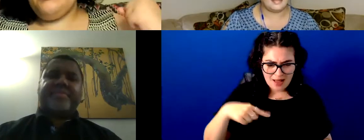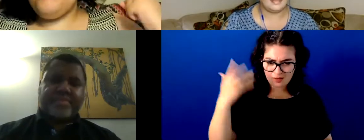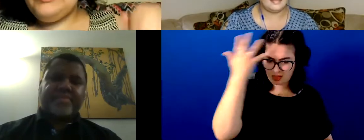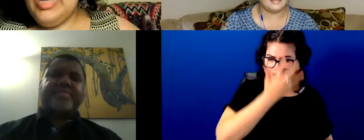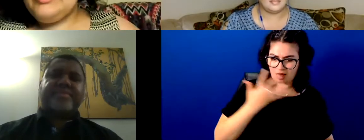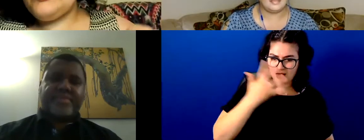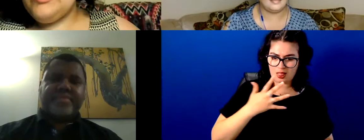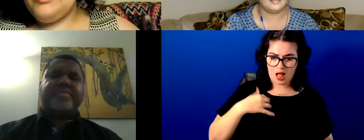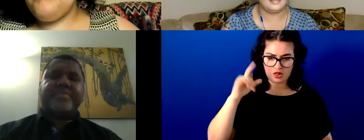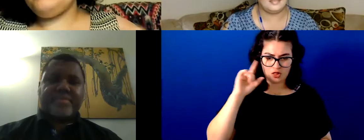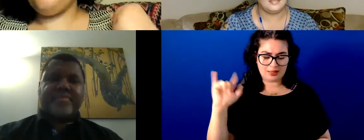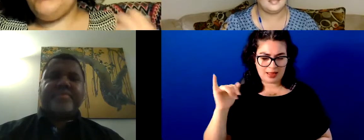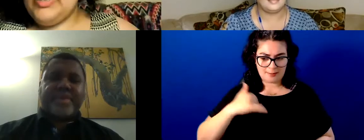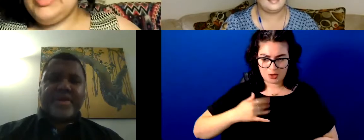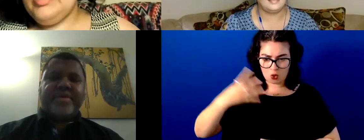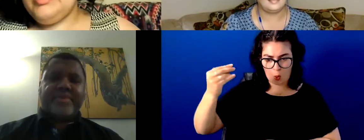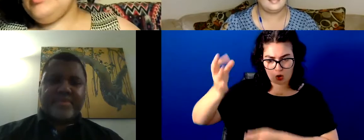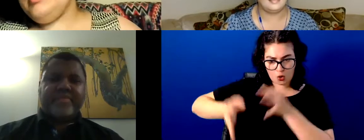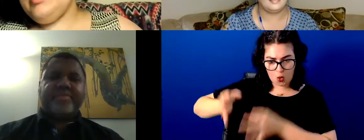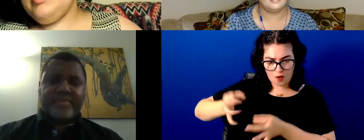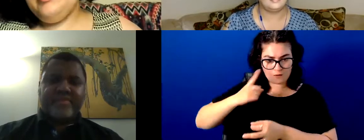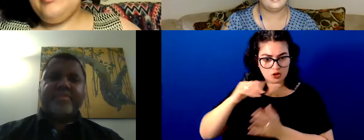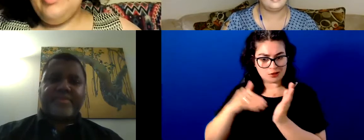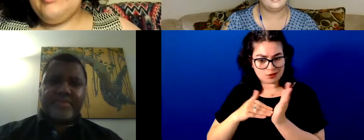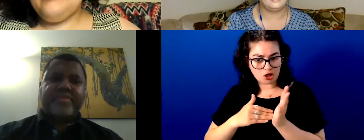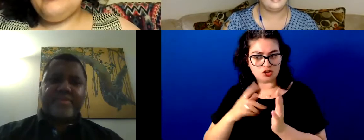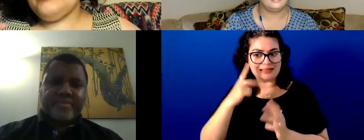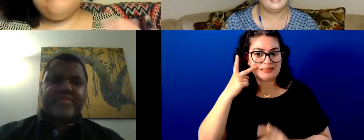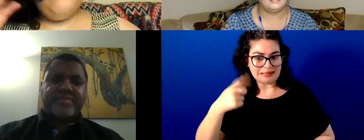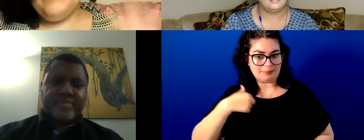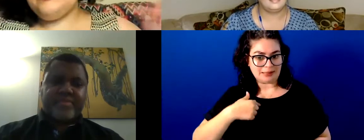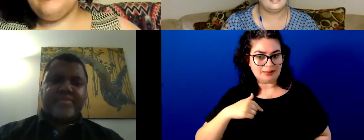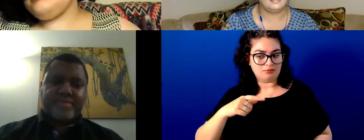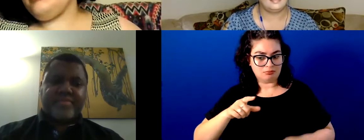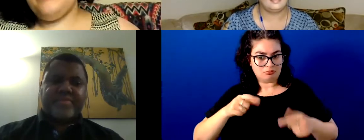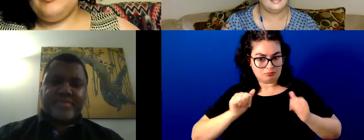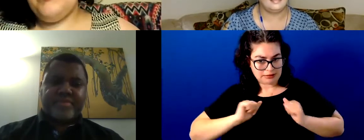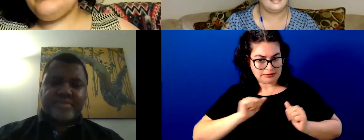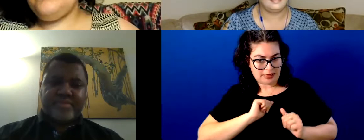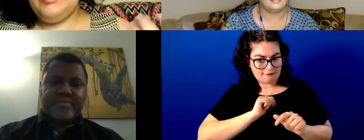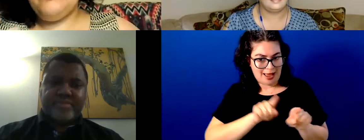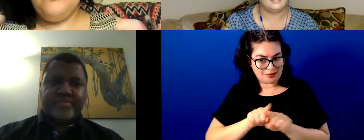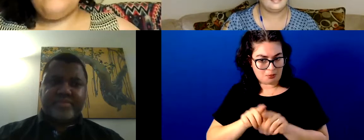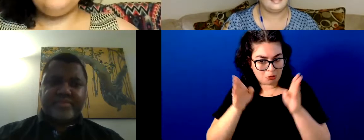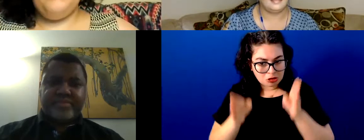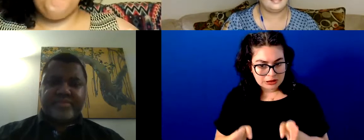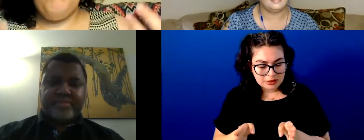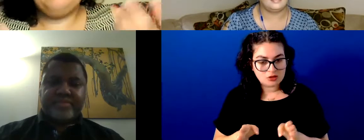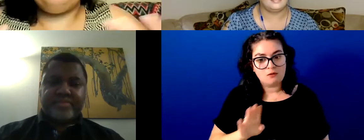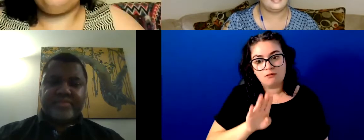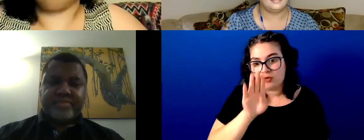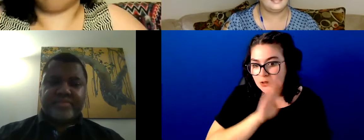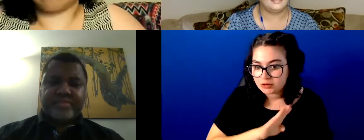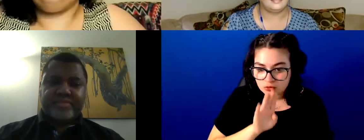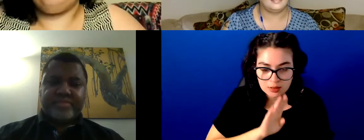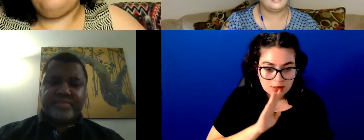to have a doctor look at me as a person. And it's a frustrating set of dynamics when they also have